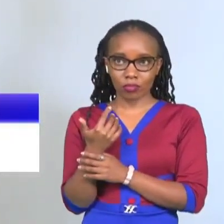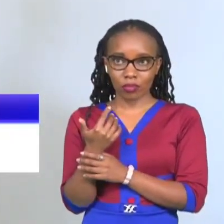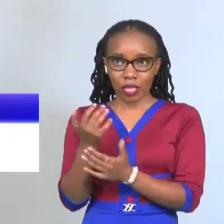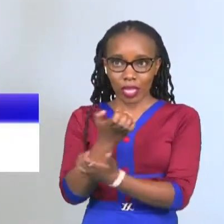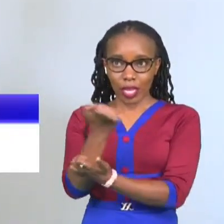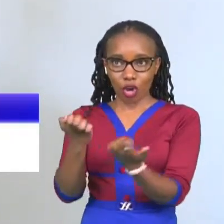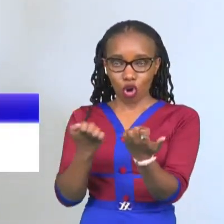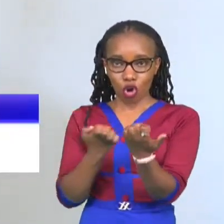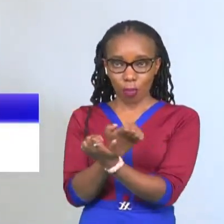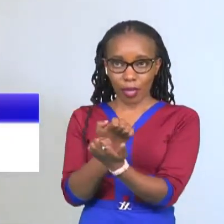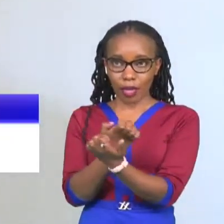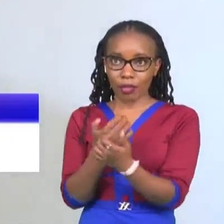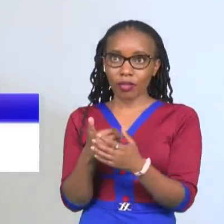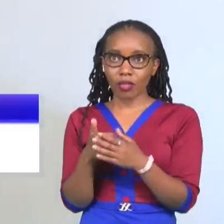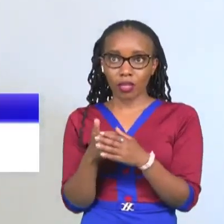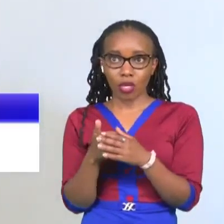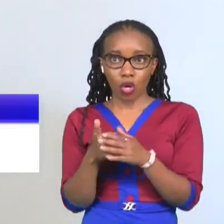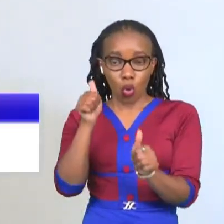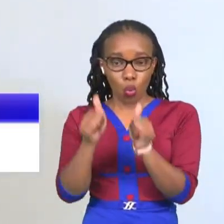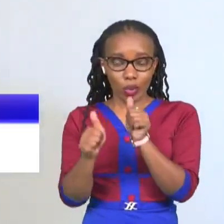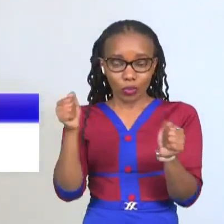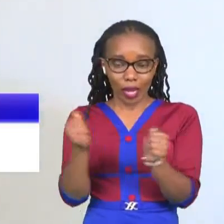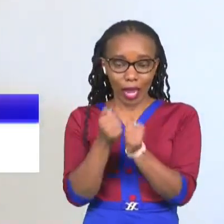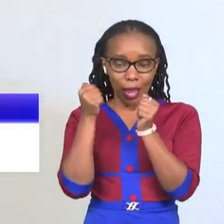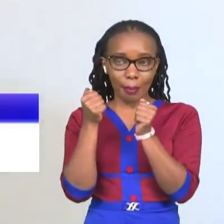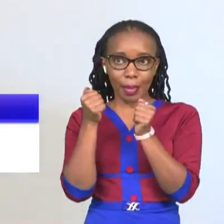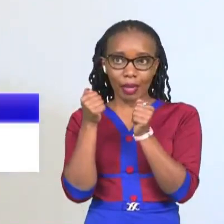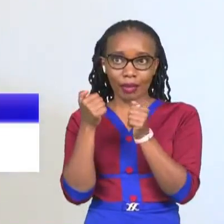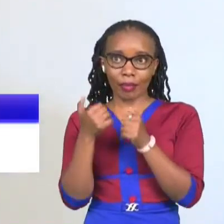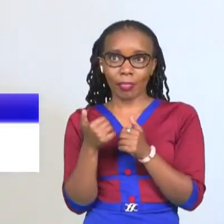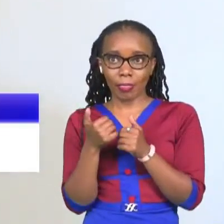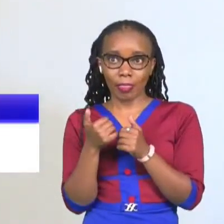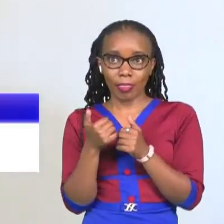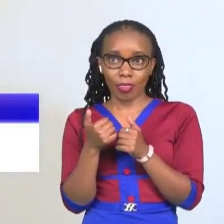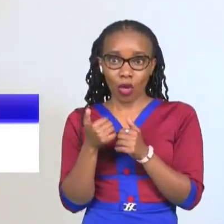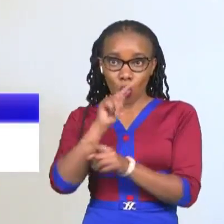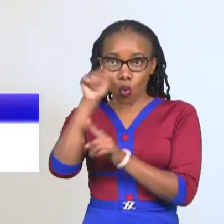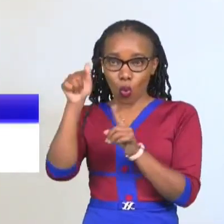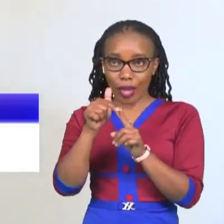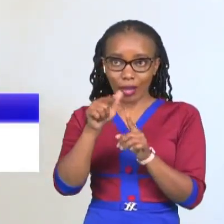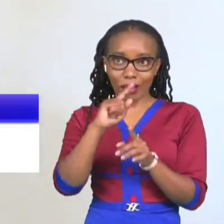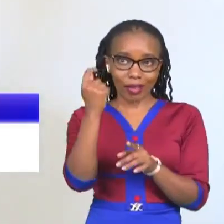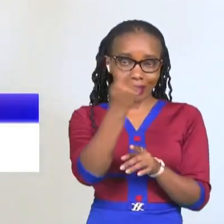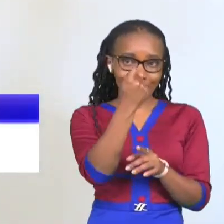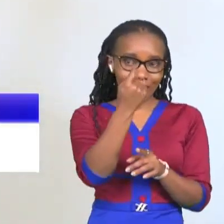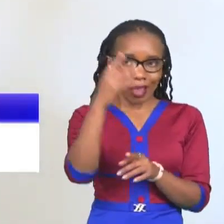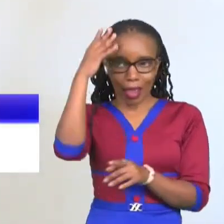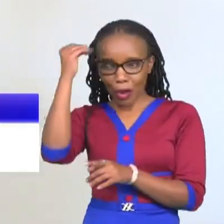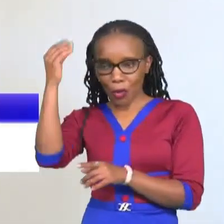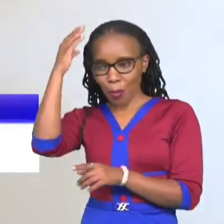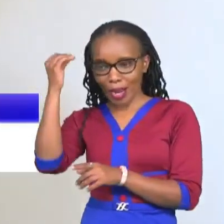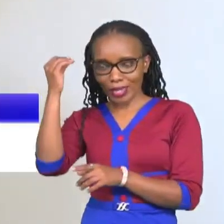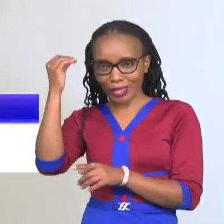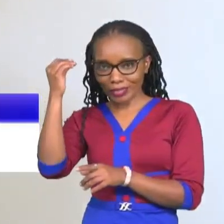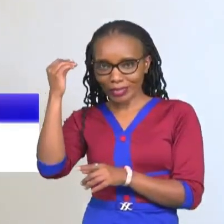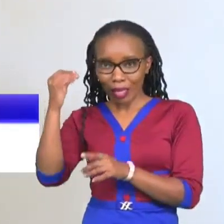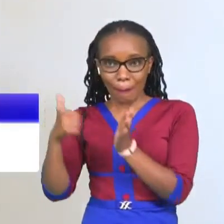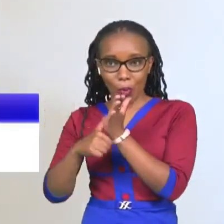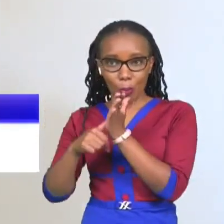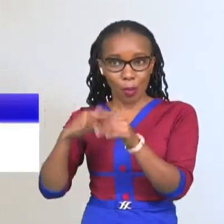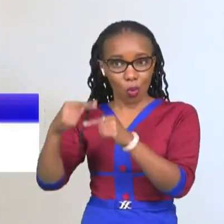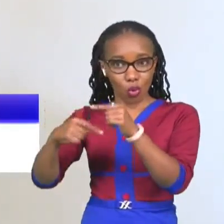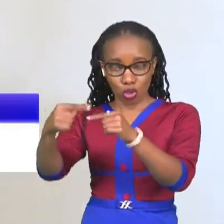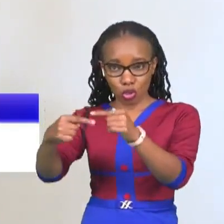economic disruption that could come from a major falling out between ourselves and our neighbor. And